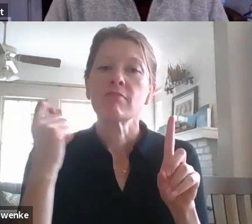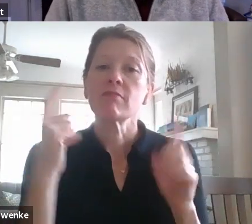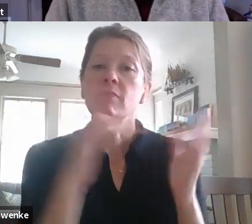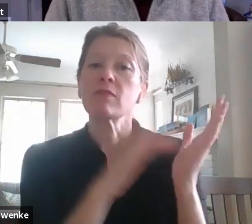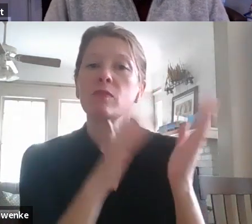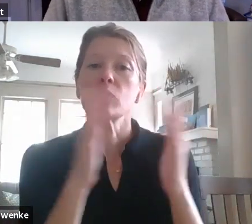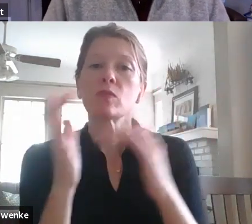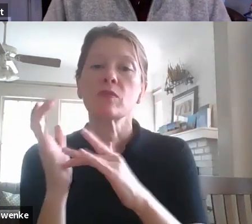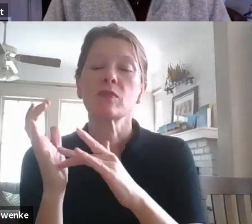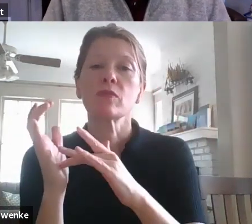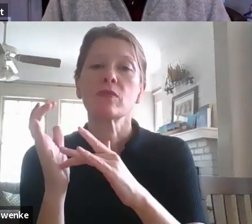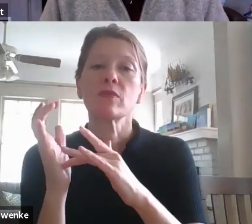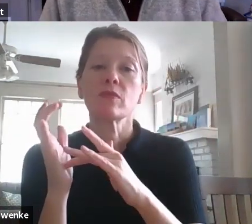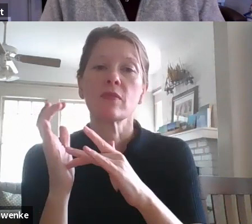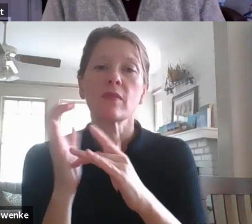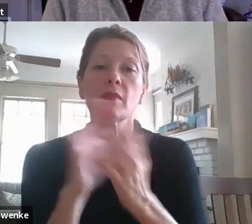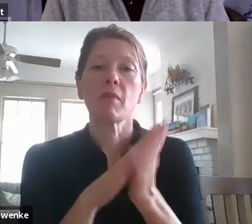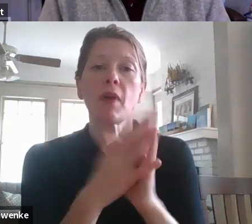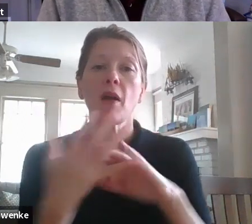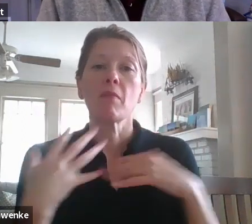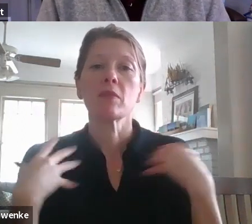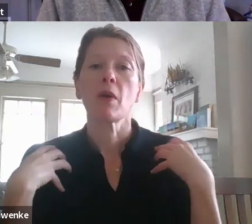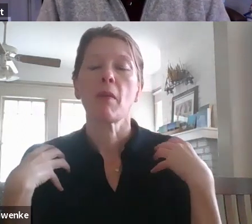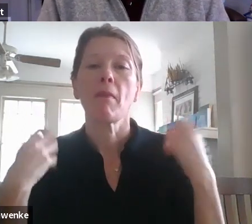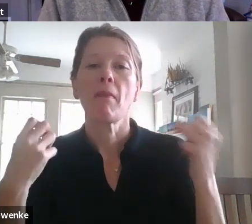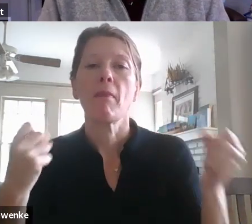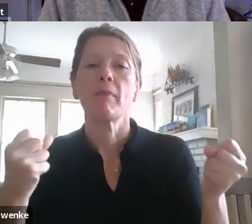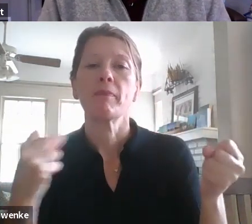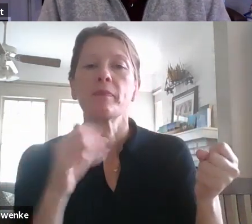There is a balm in